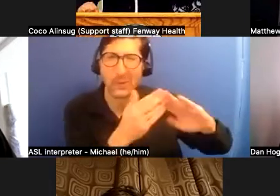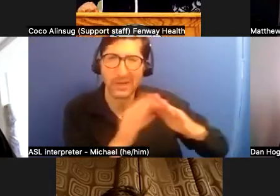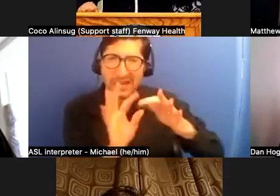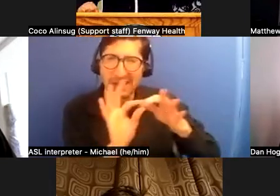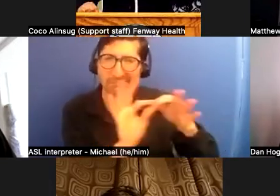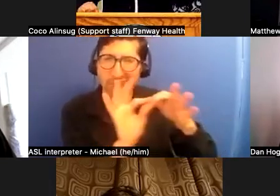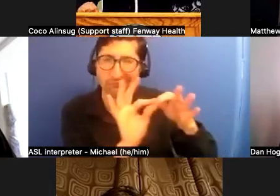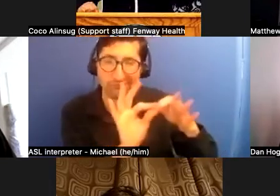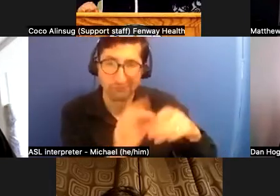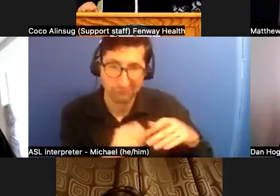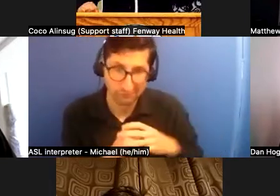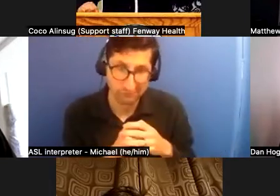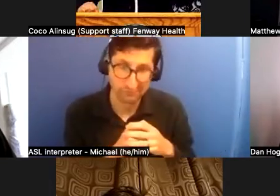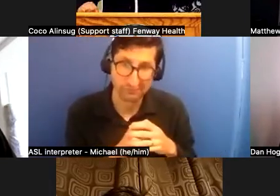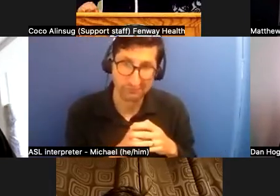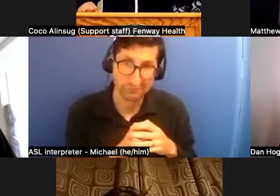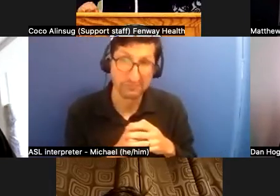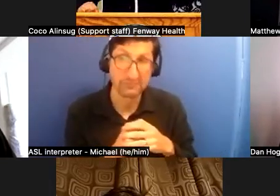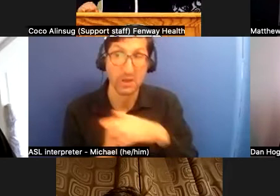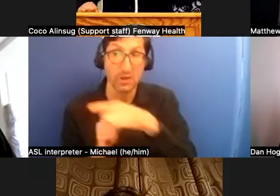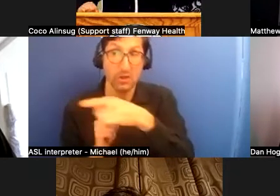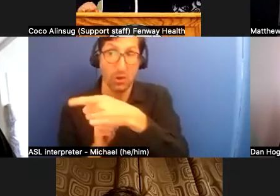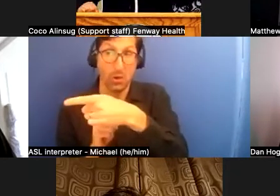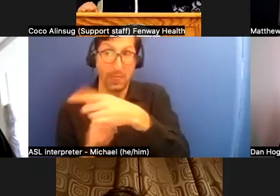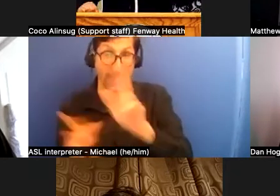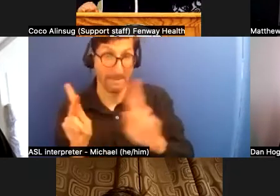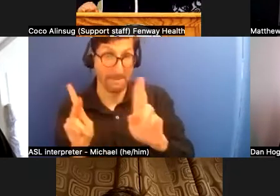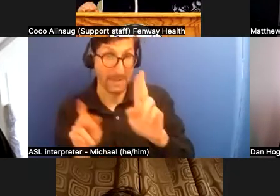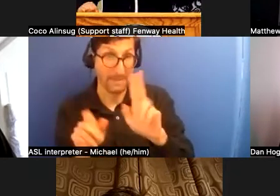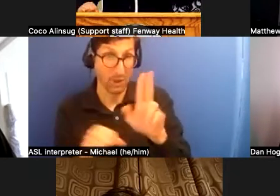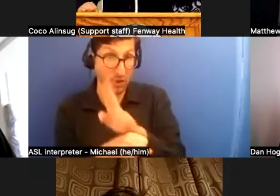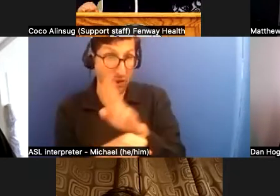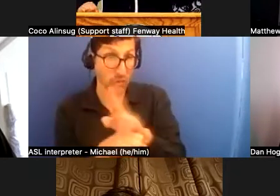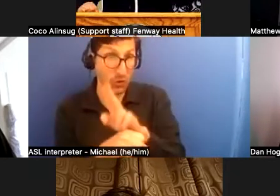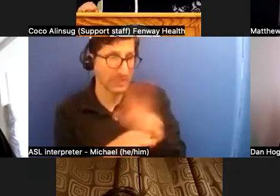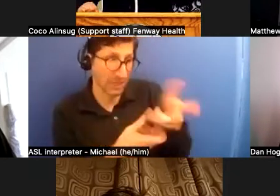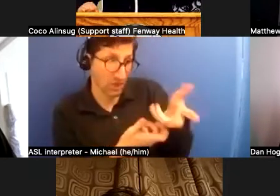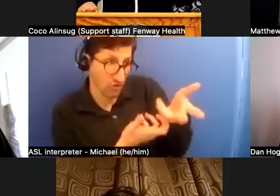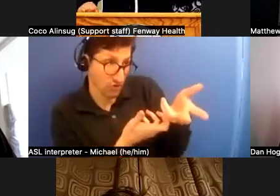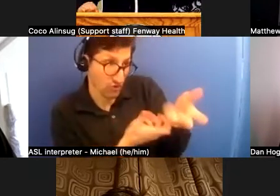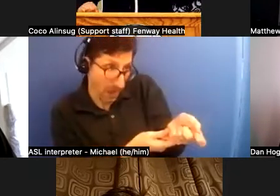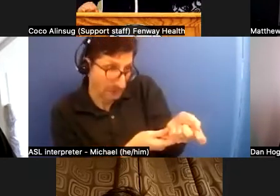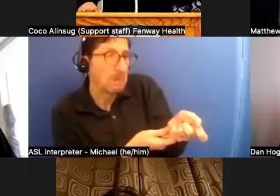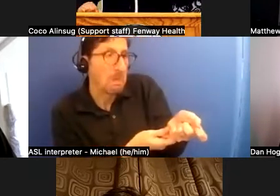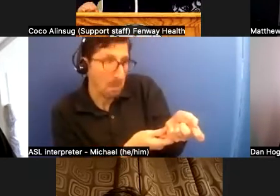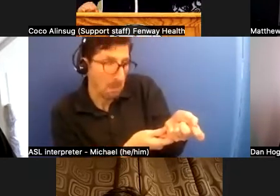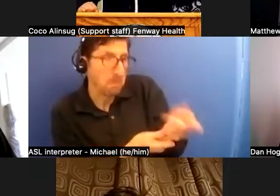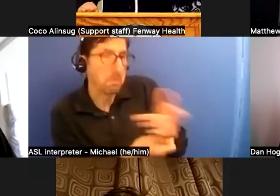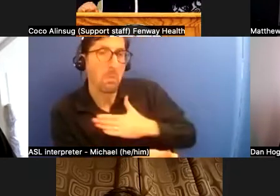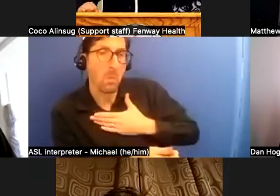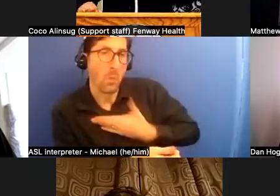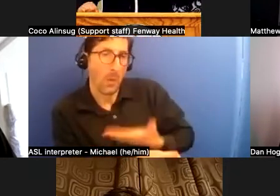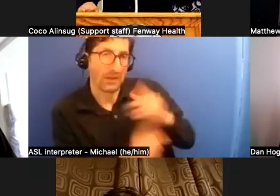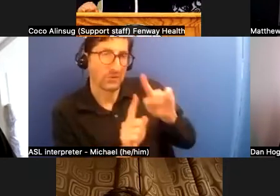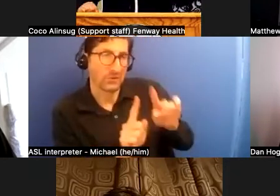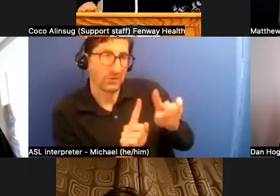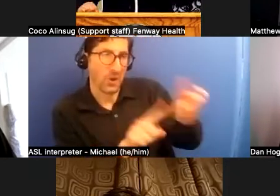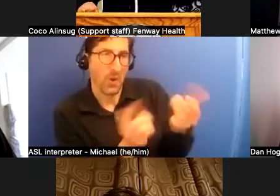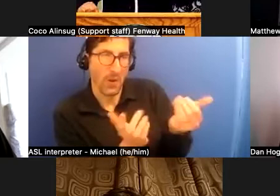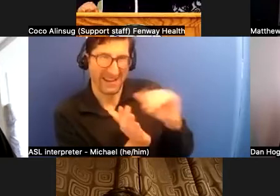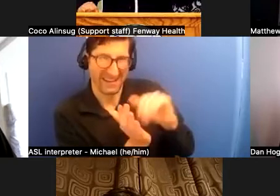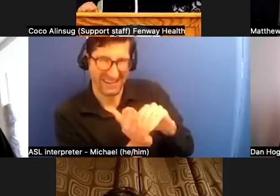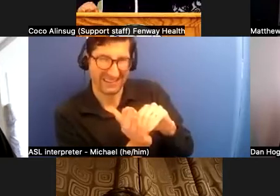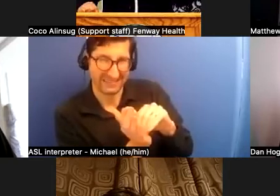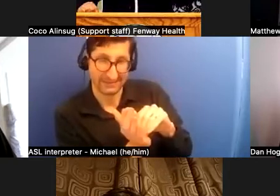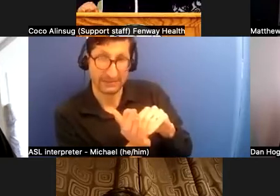lets people trust the space and stay and come back more. And like, that's like one of the things, like